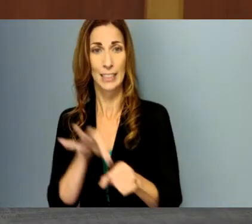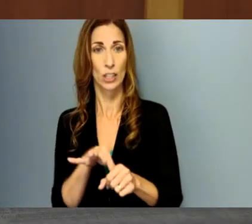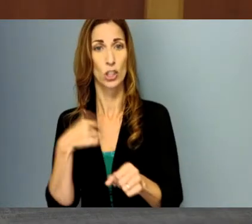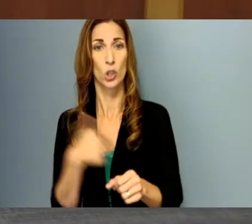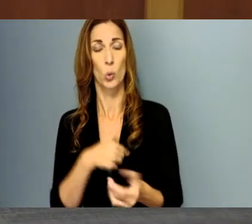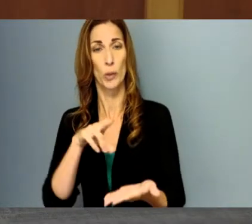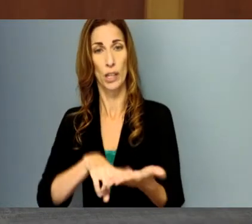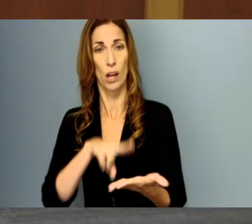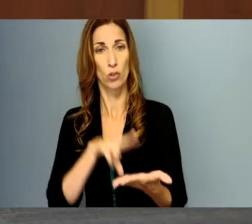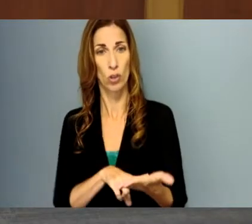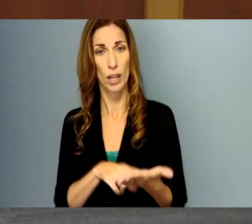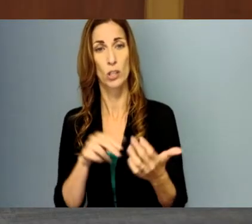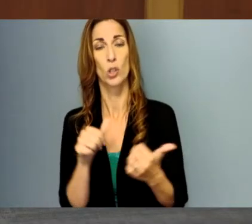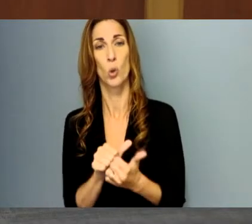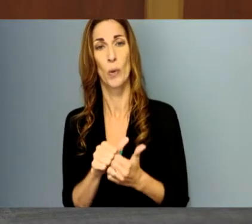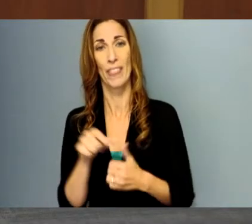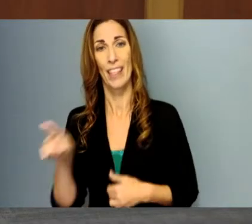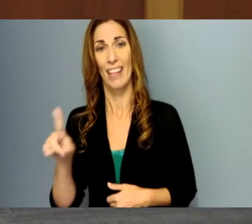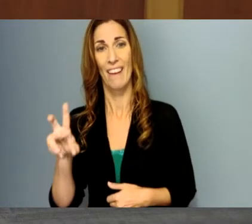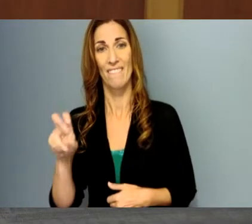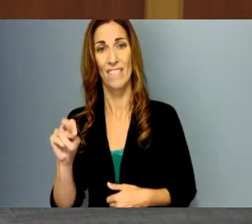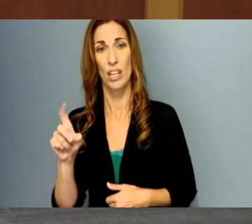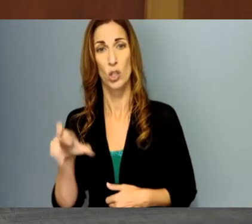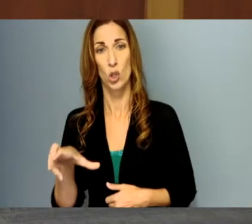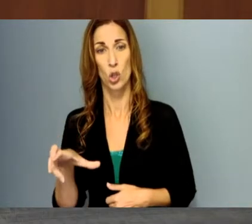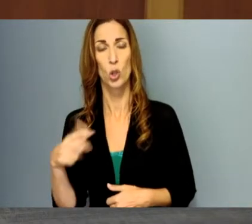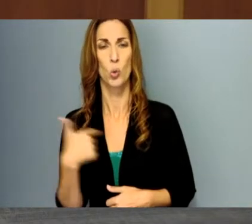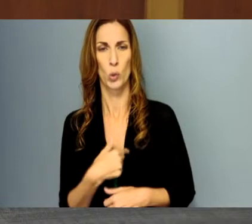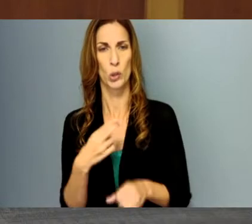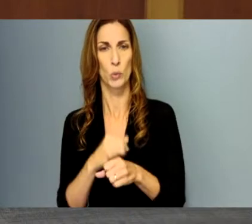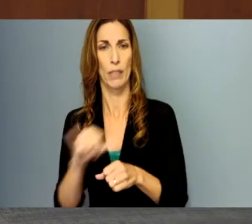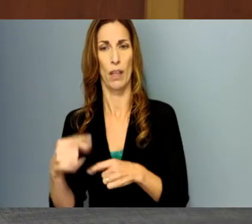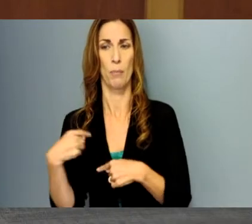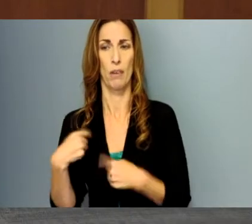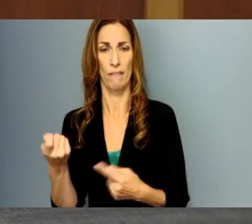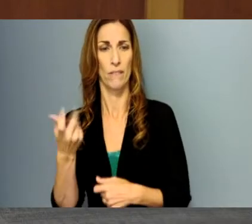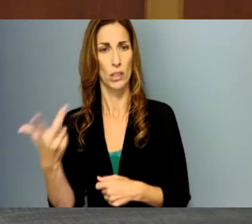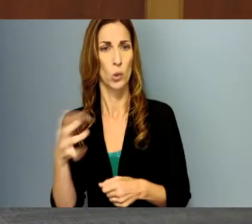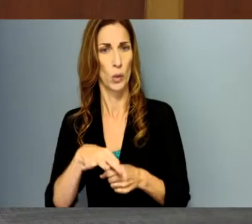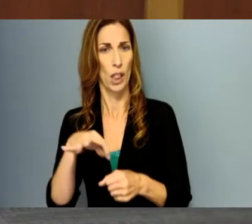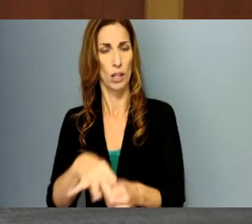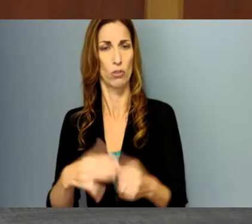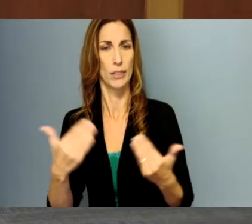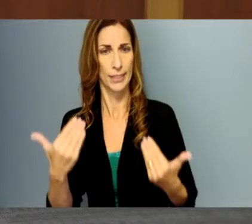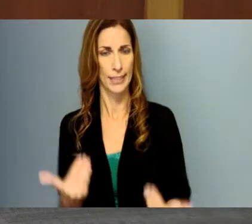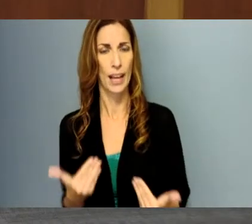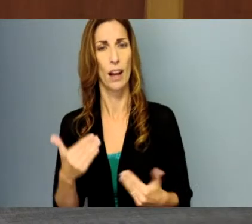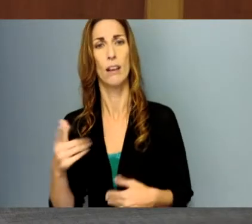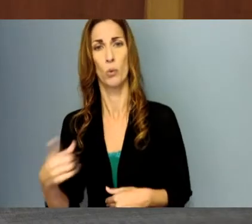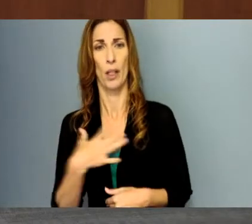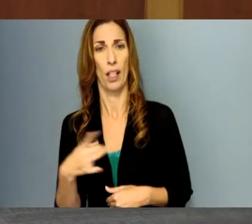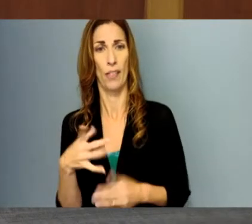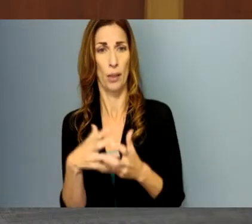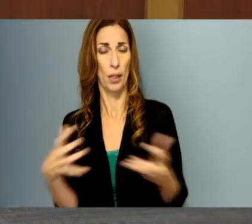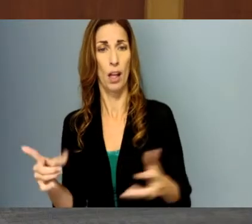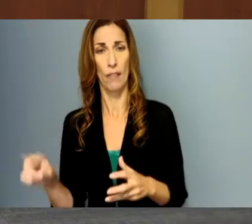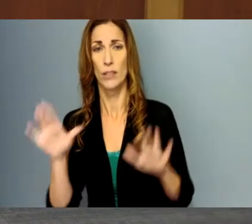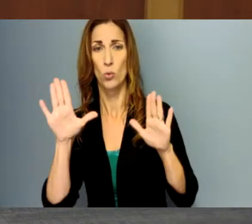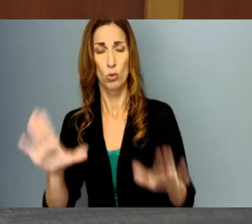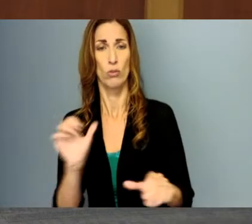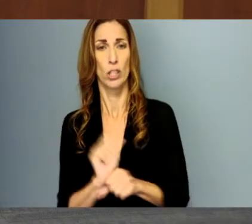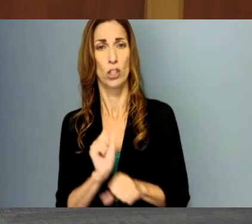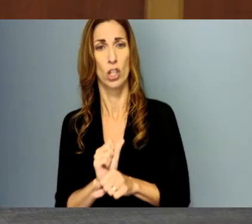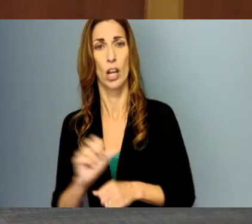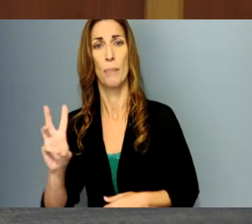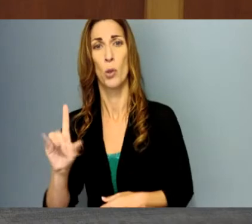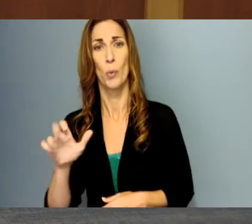with this vendor. We've been using them for a few elections now. We like them a lot. They do a great job. William